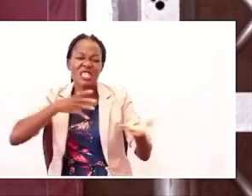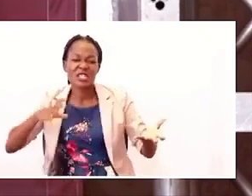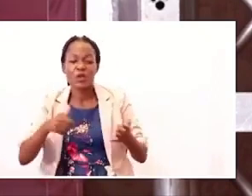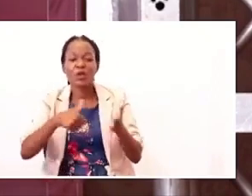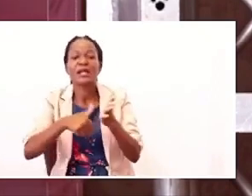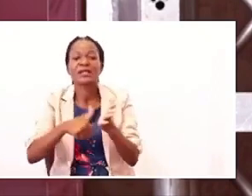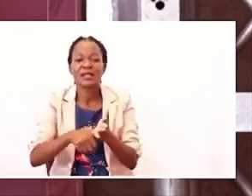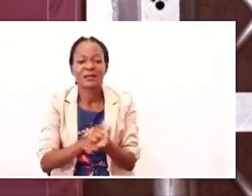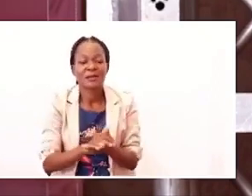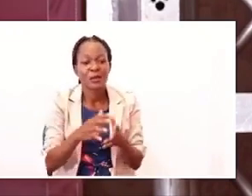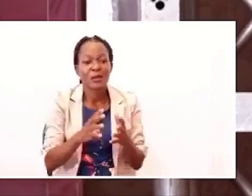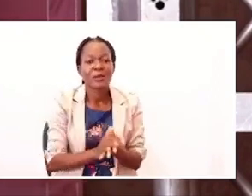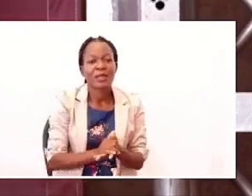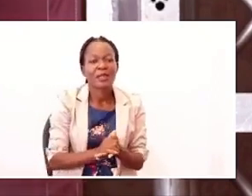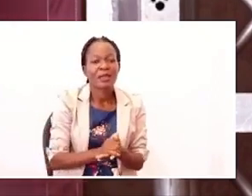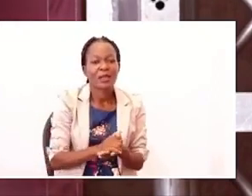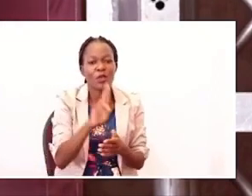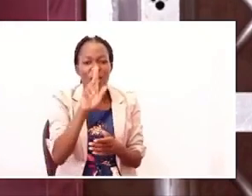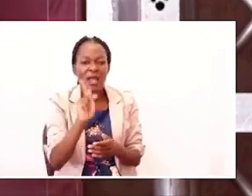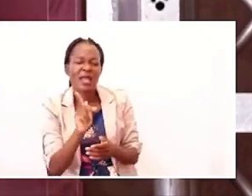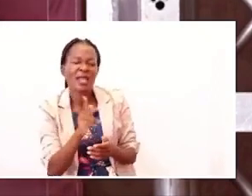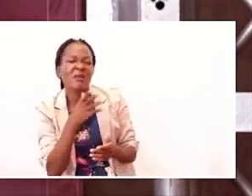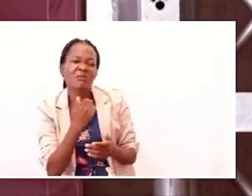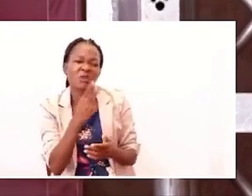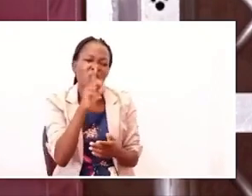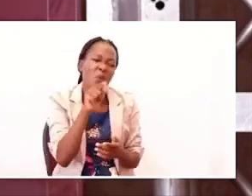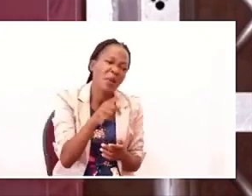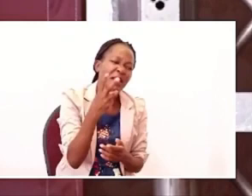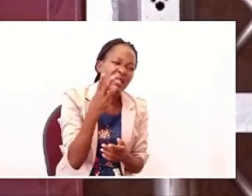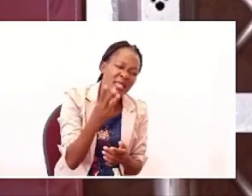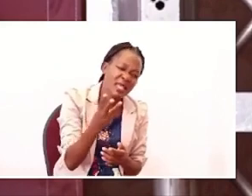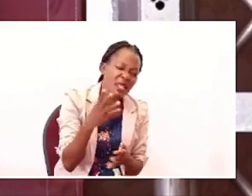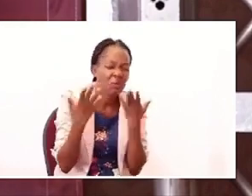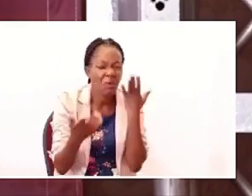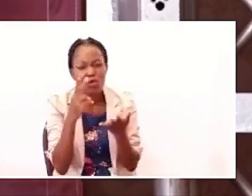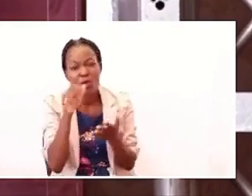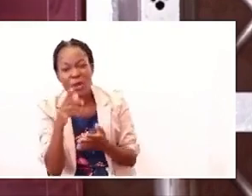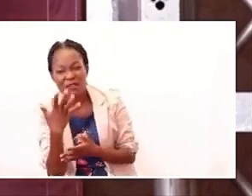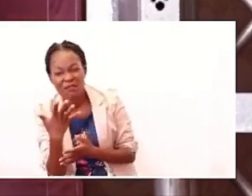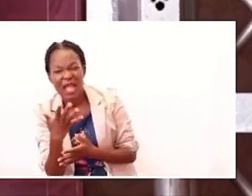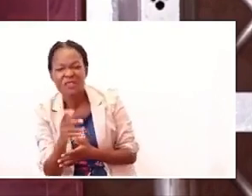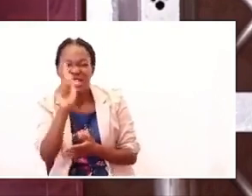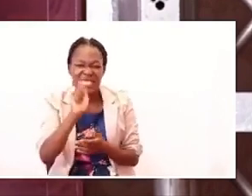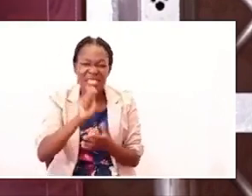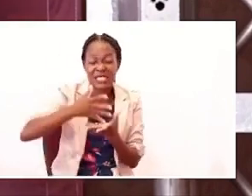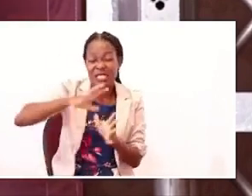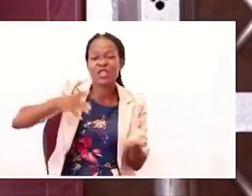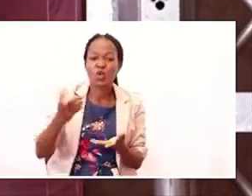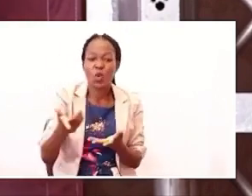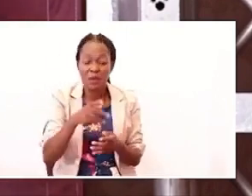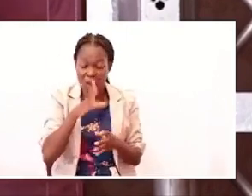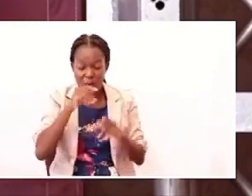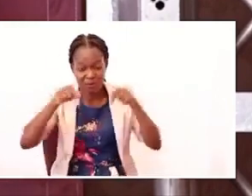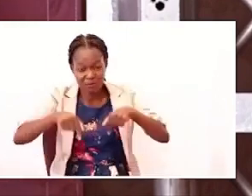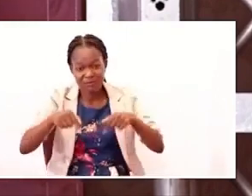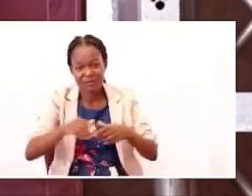of 2.3, 2.5 plus or minus trillion pound sterling as we speak.